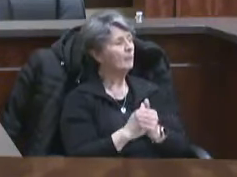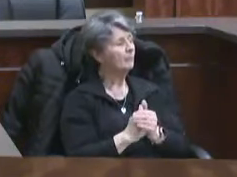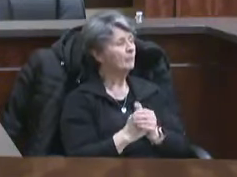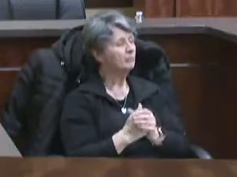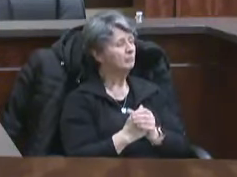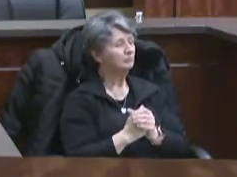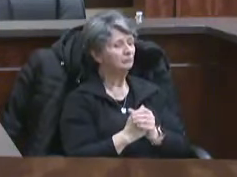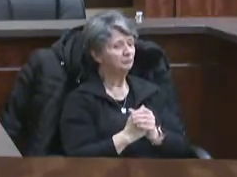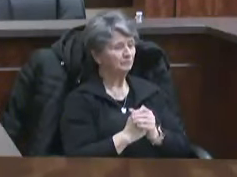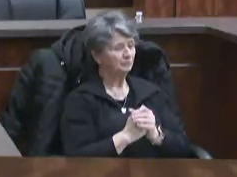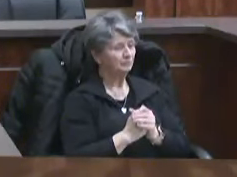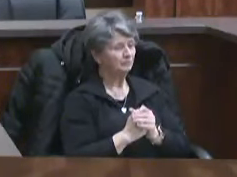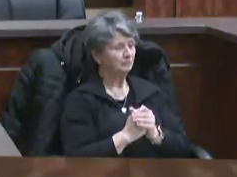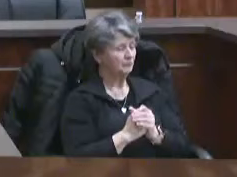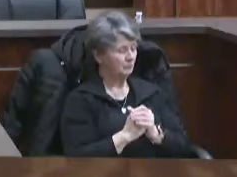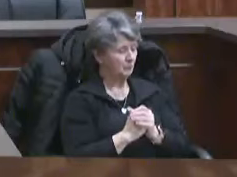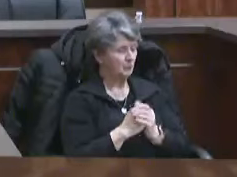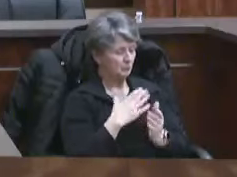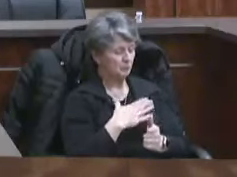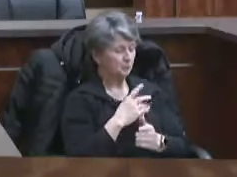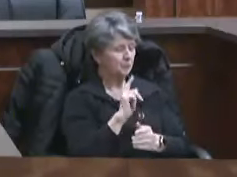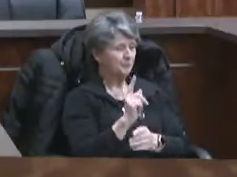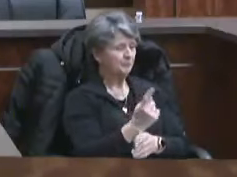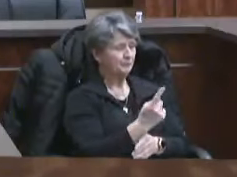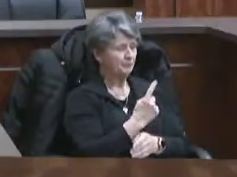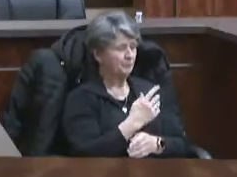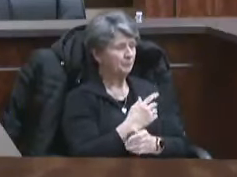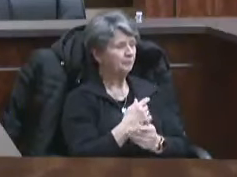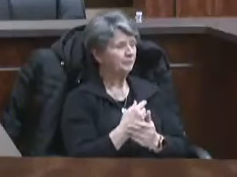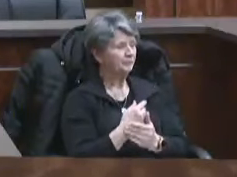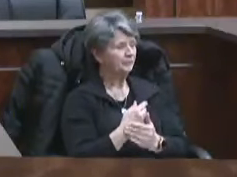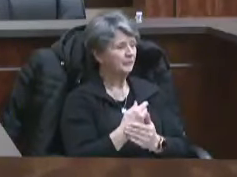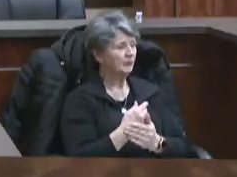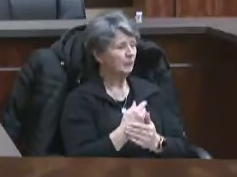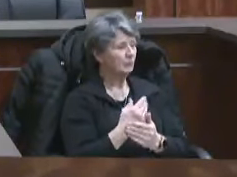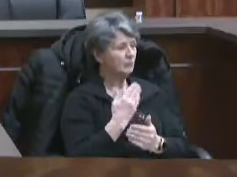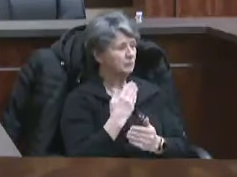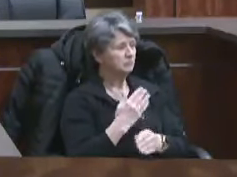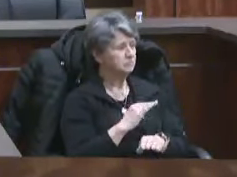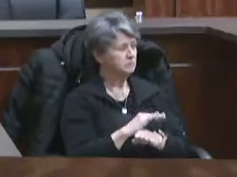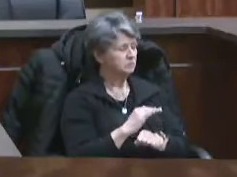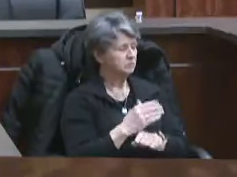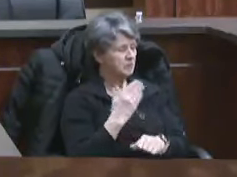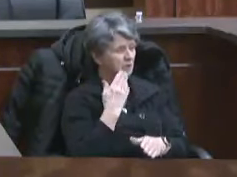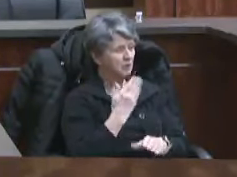If you would come forward, please. Good evening.